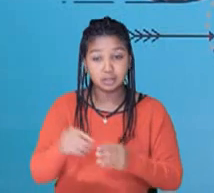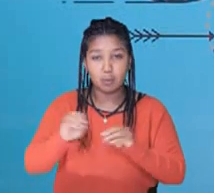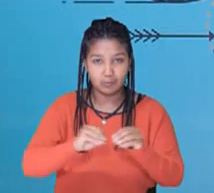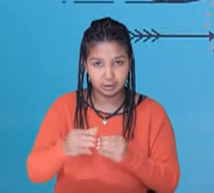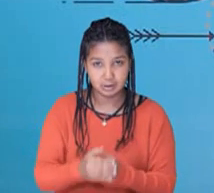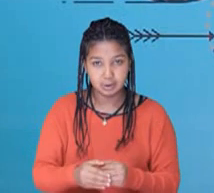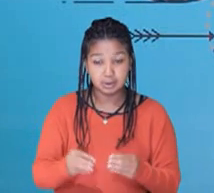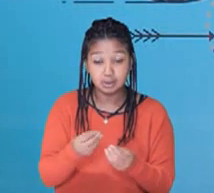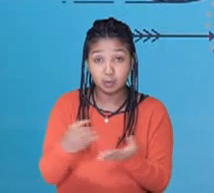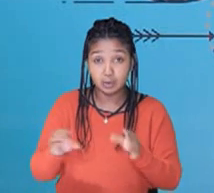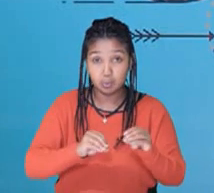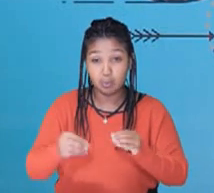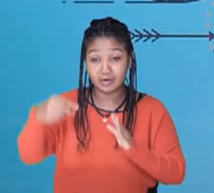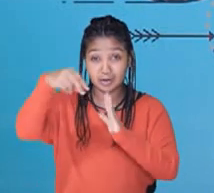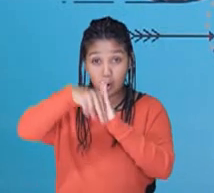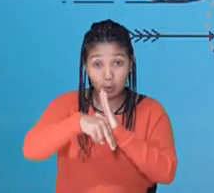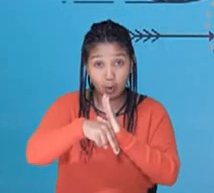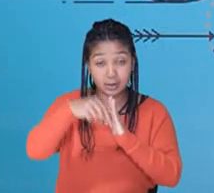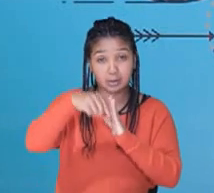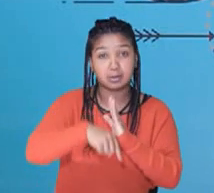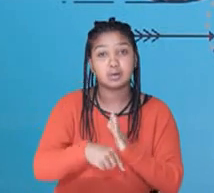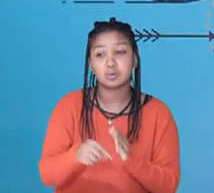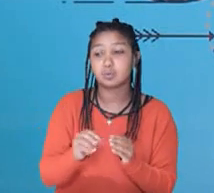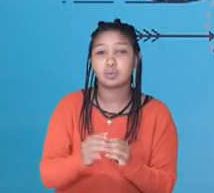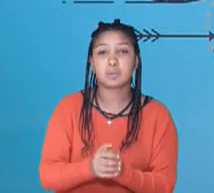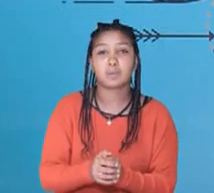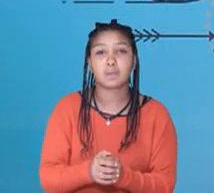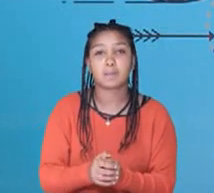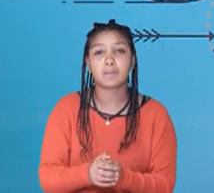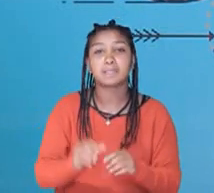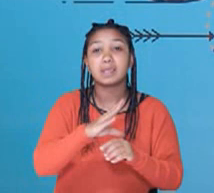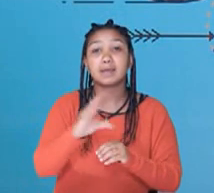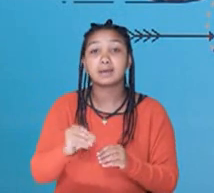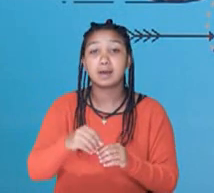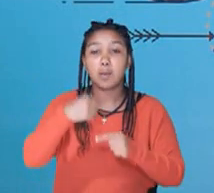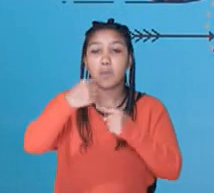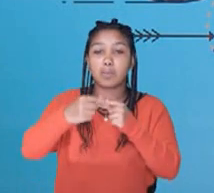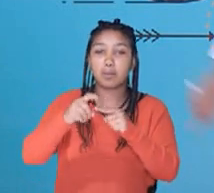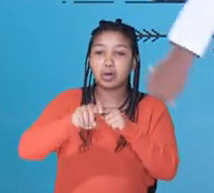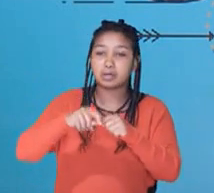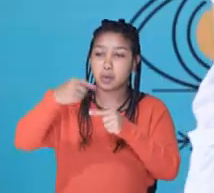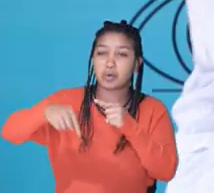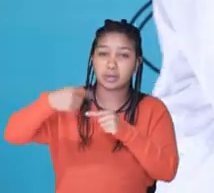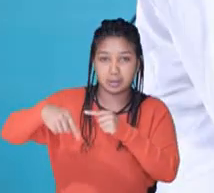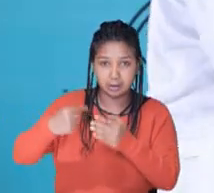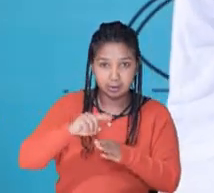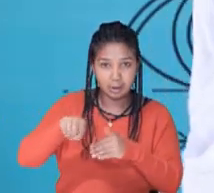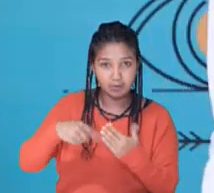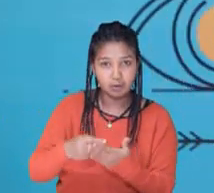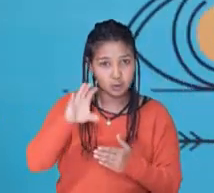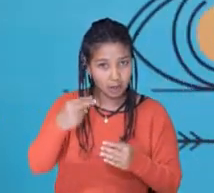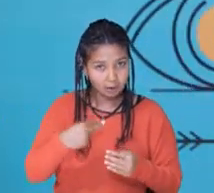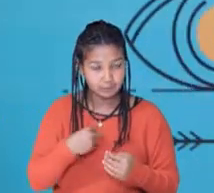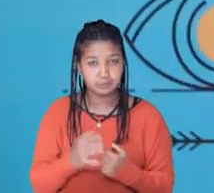moving. While this object is moving downward, this object is moving to the right, and the pulley is rotating. Therefore, we